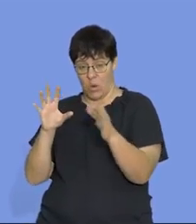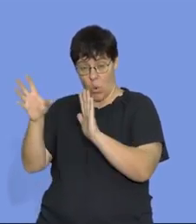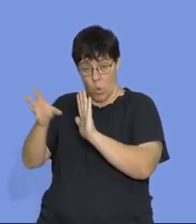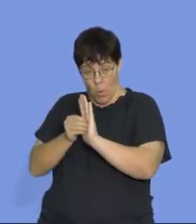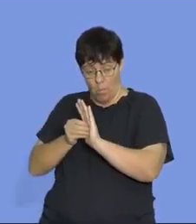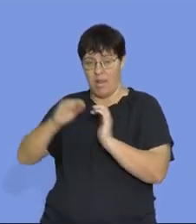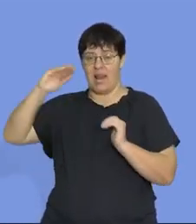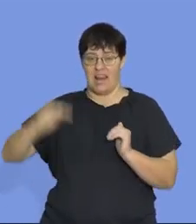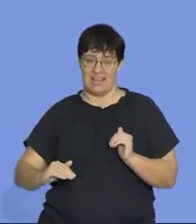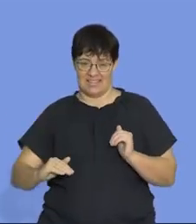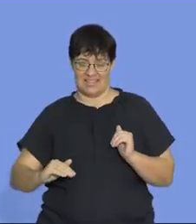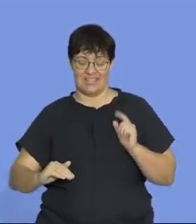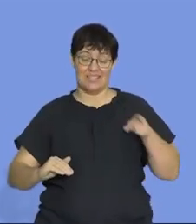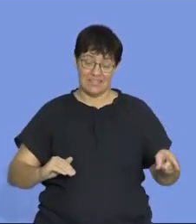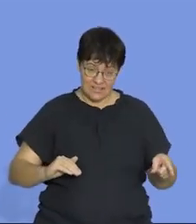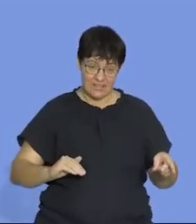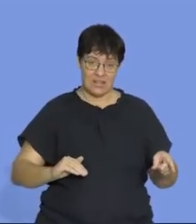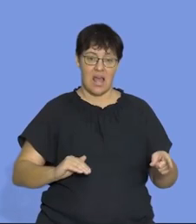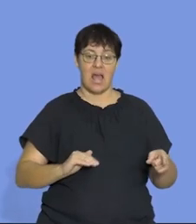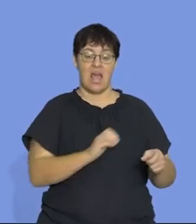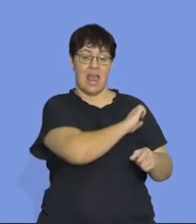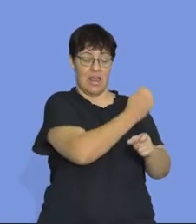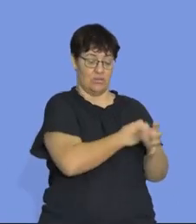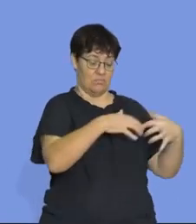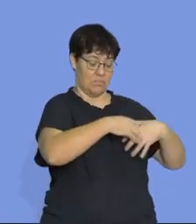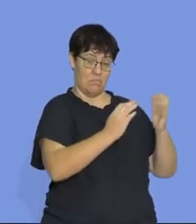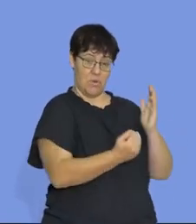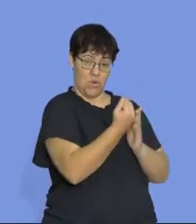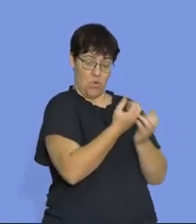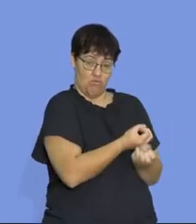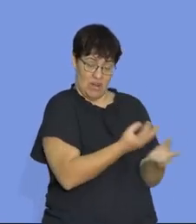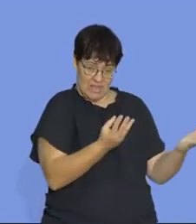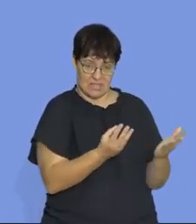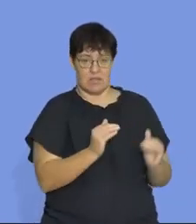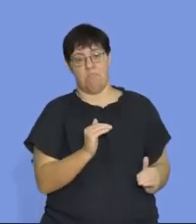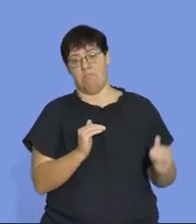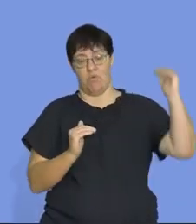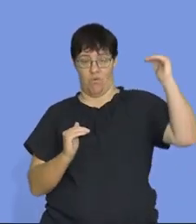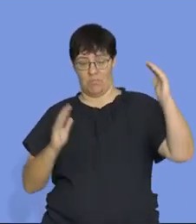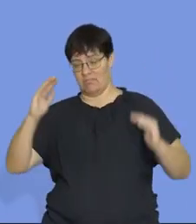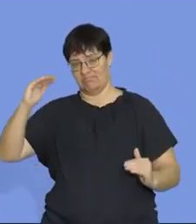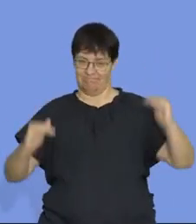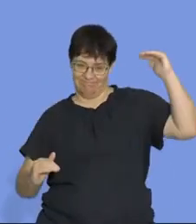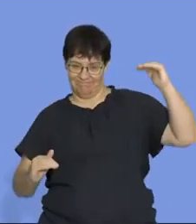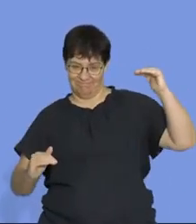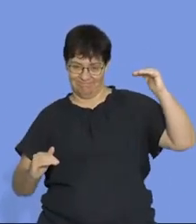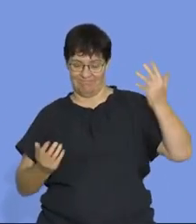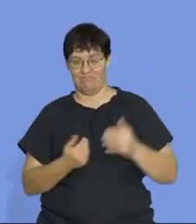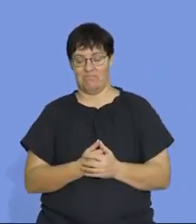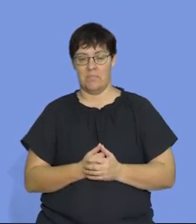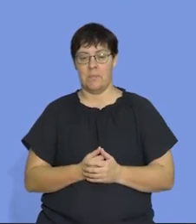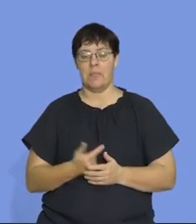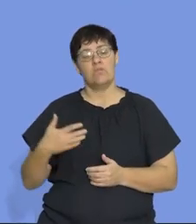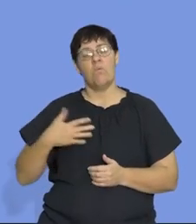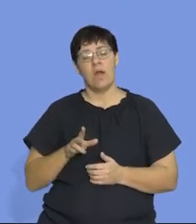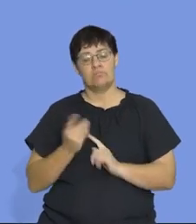okay, than absorbed, okay? So in other words, we are trying to